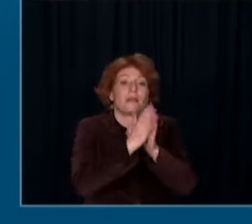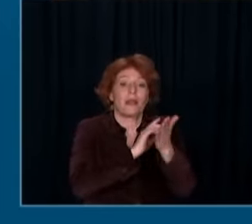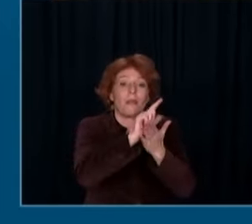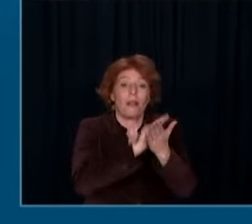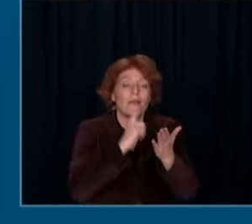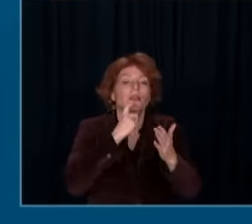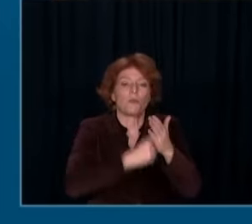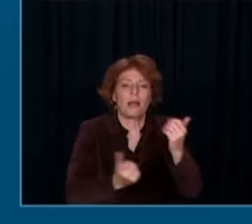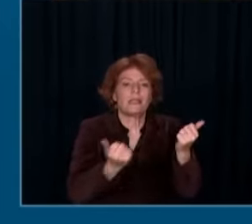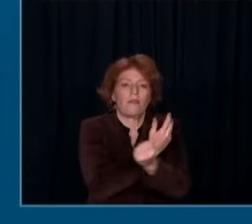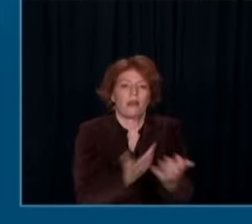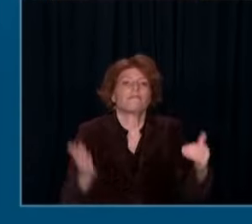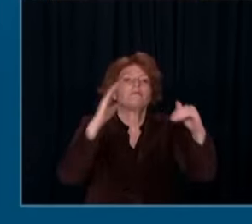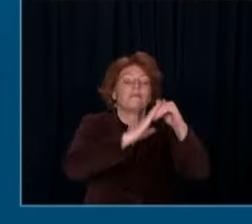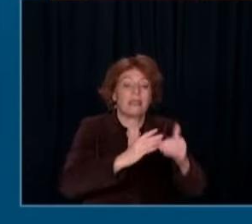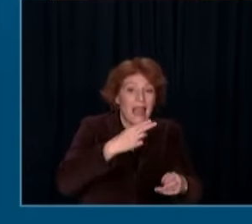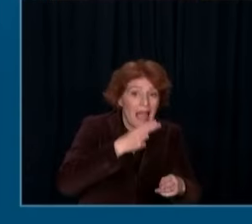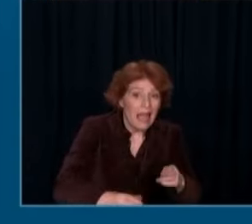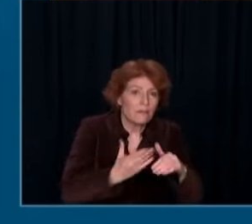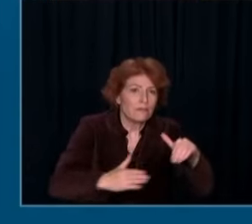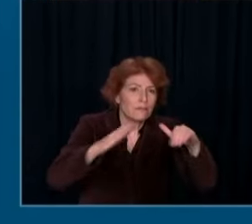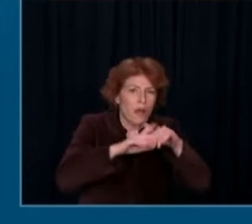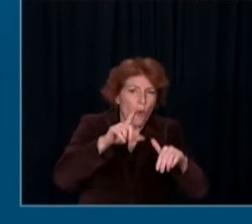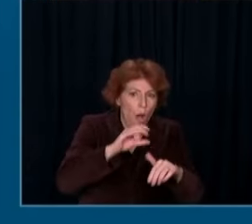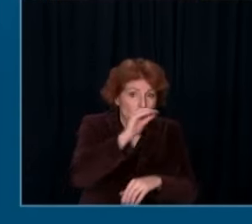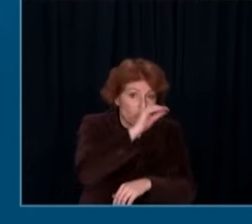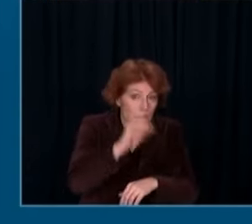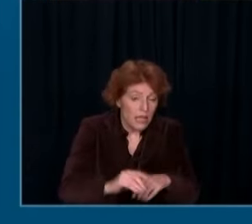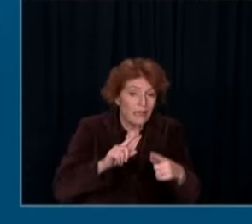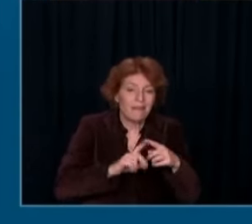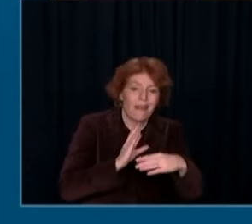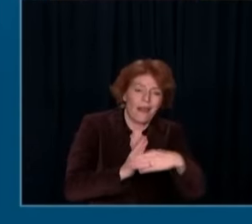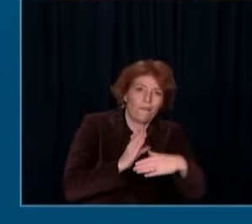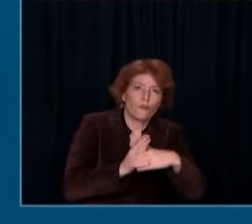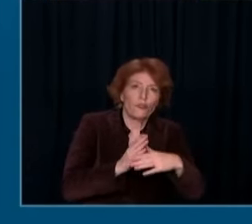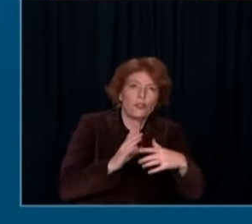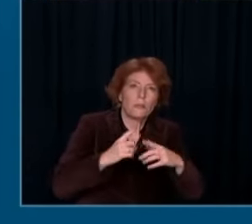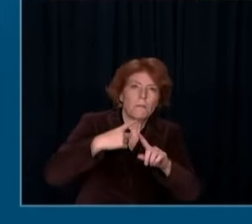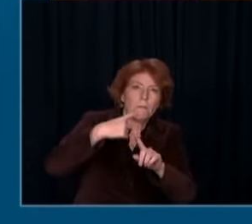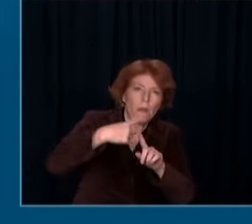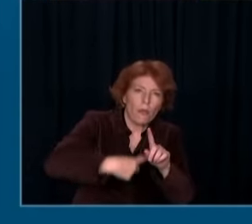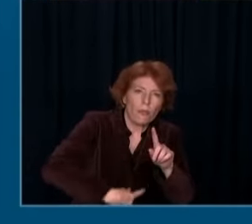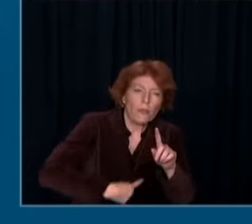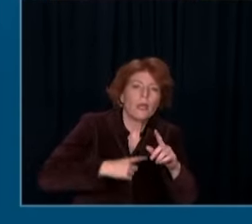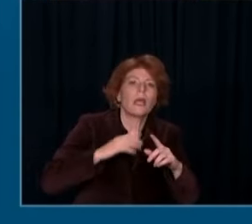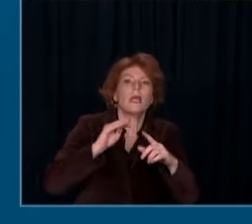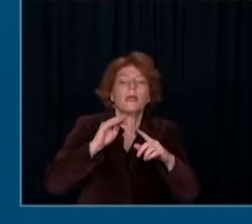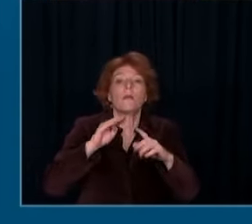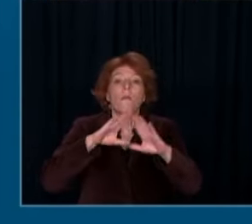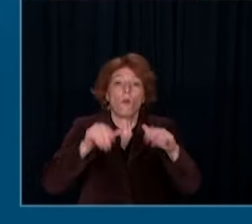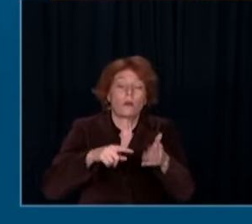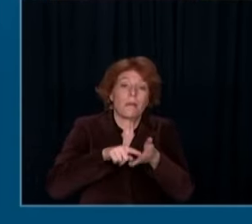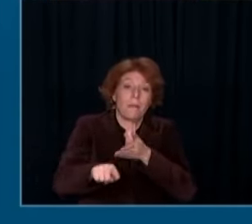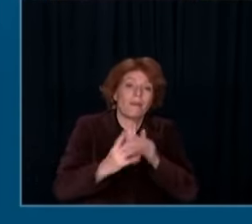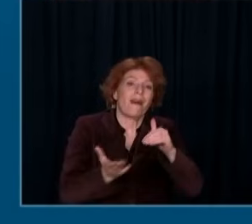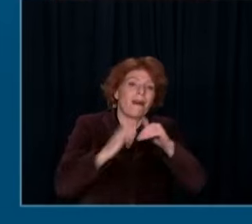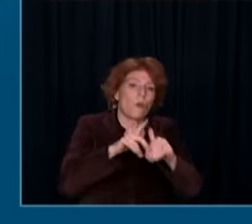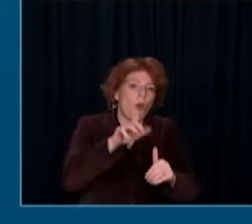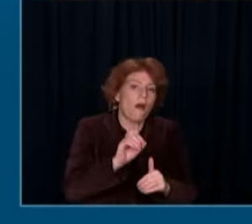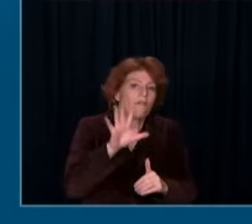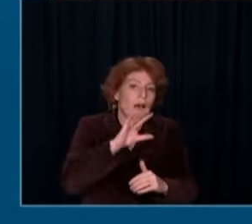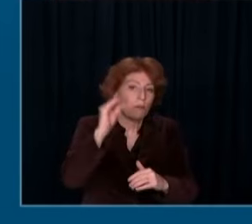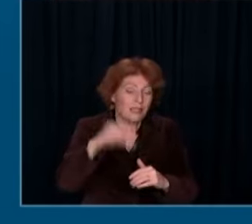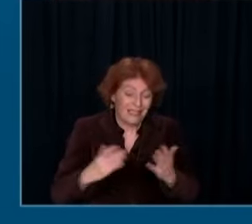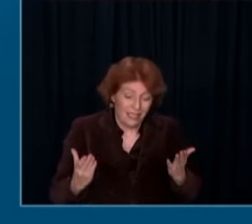the price of everything has gone up. The price of eggs up over 100%. The average monthly mortgage payment has gone up